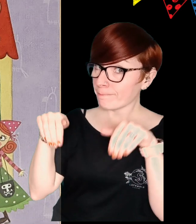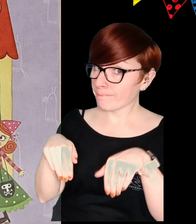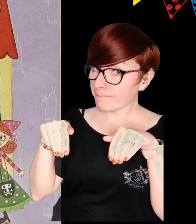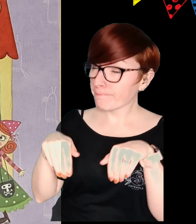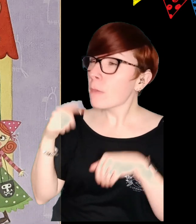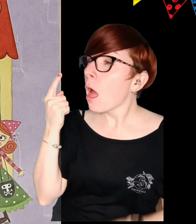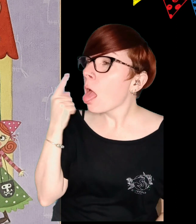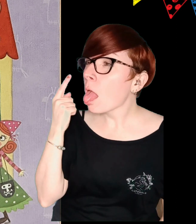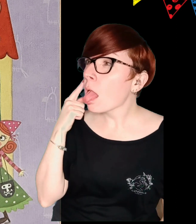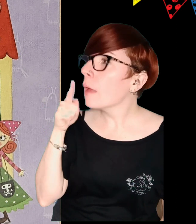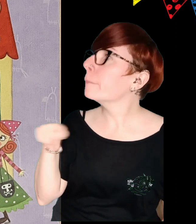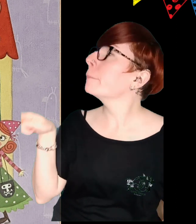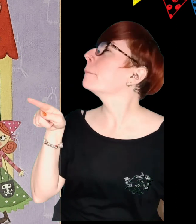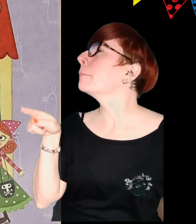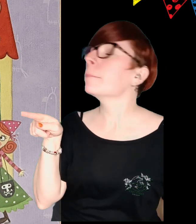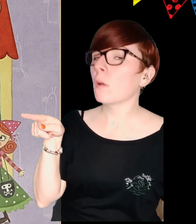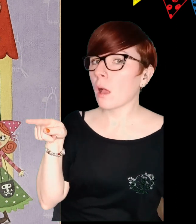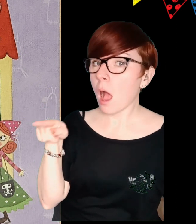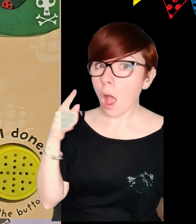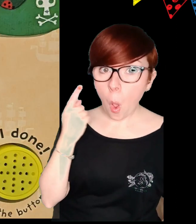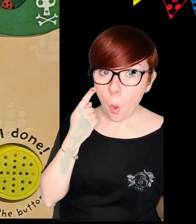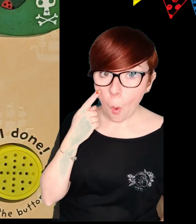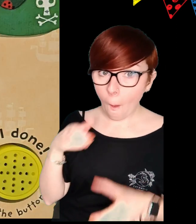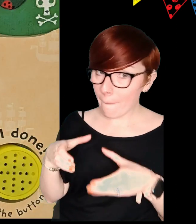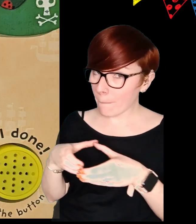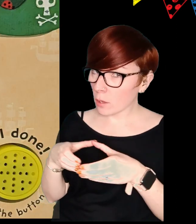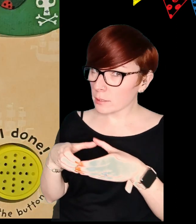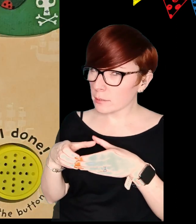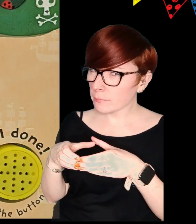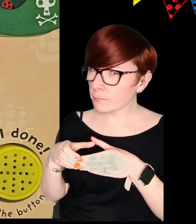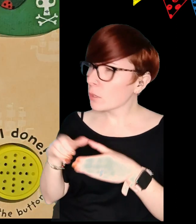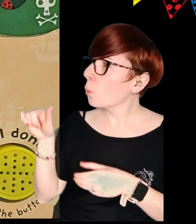and his mummy go down to the pirate store to see what they can find.